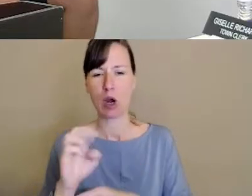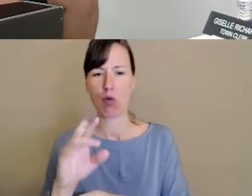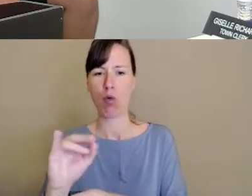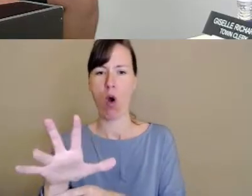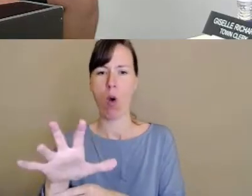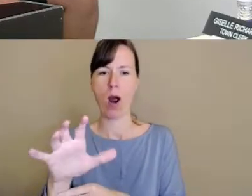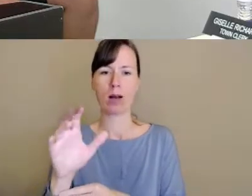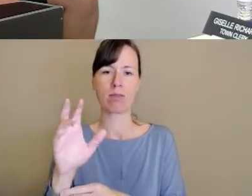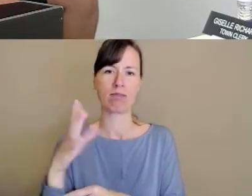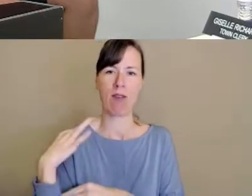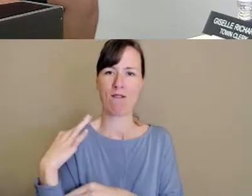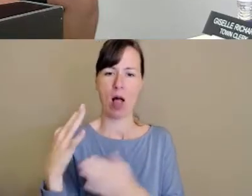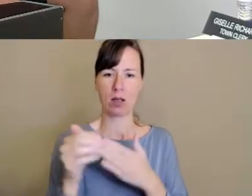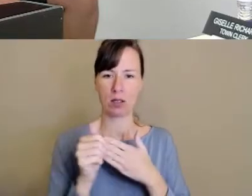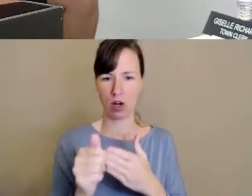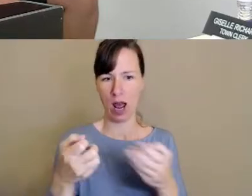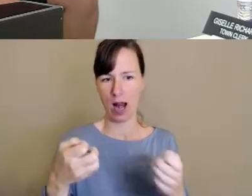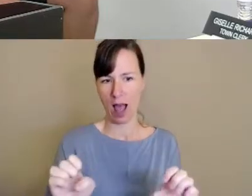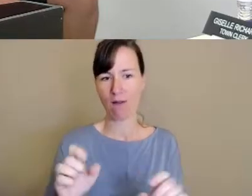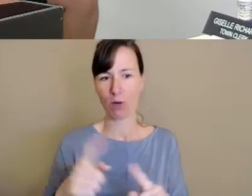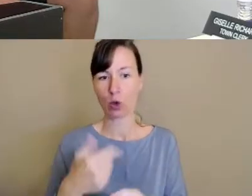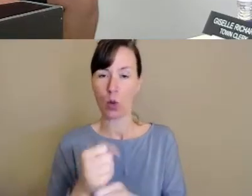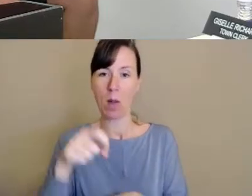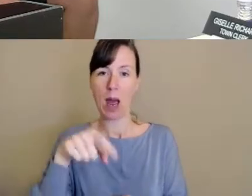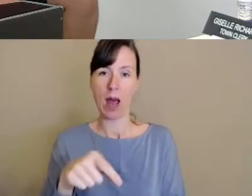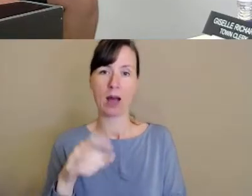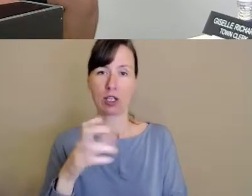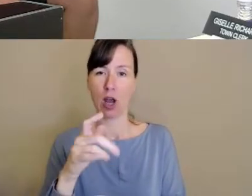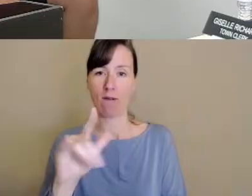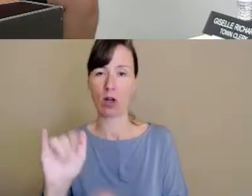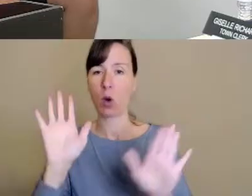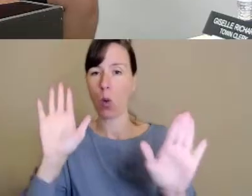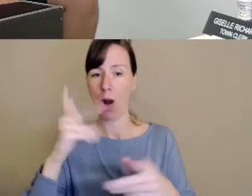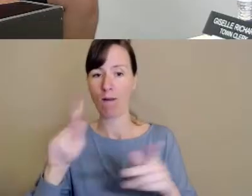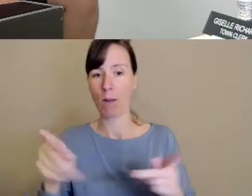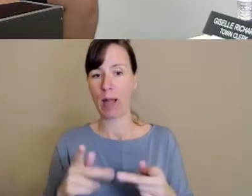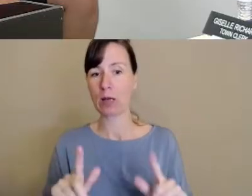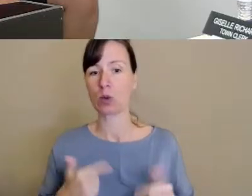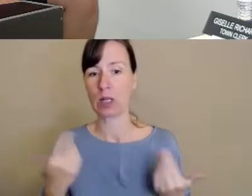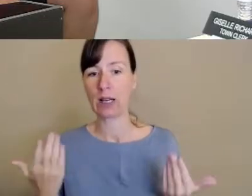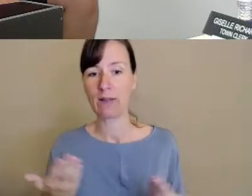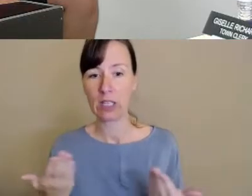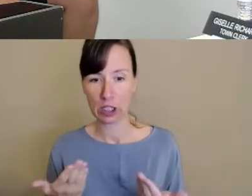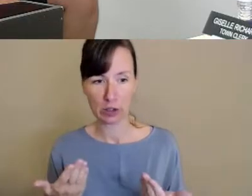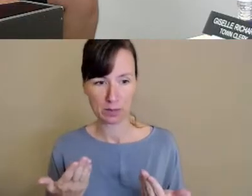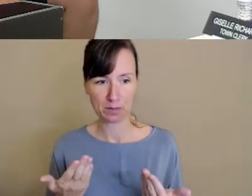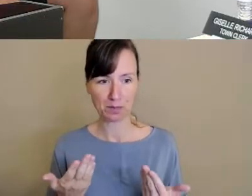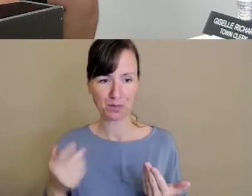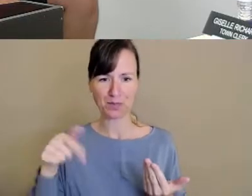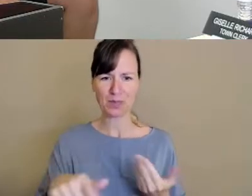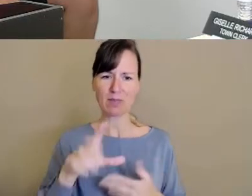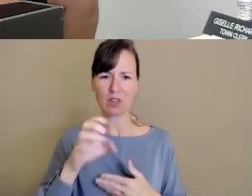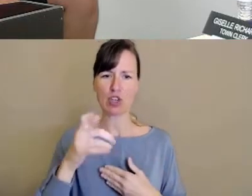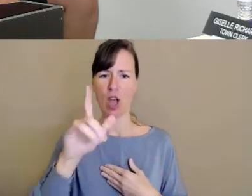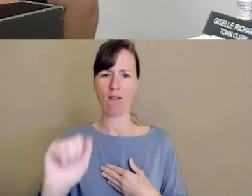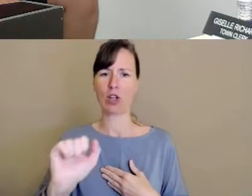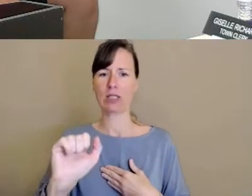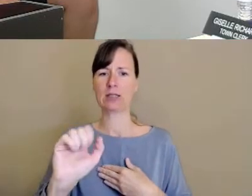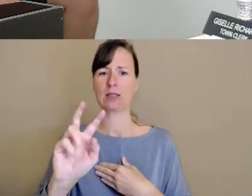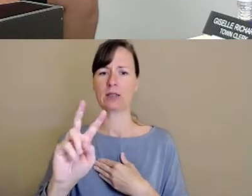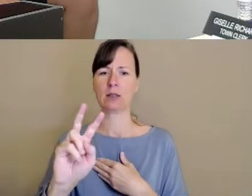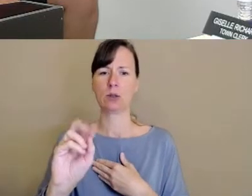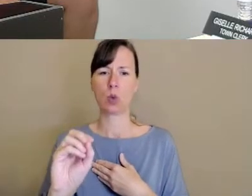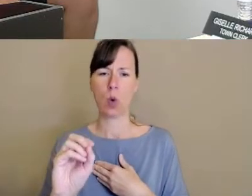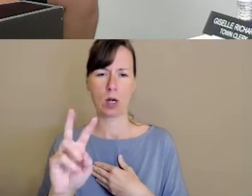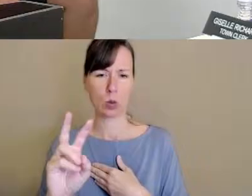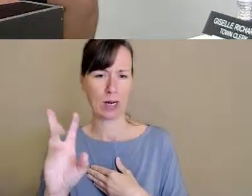second term item listed under the infrastructure priority is environmental protection and sustainability.